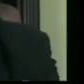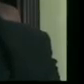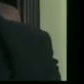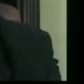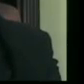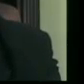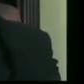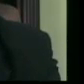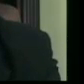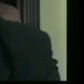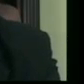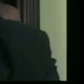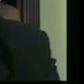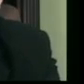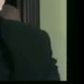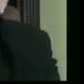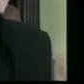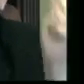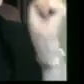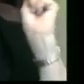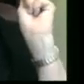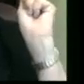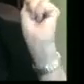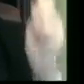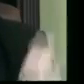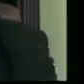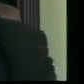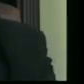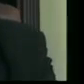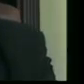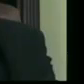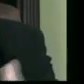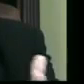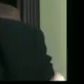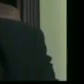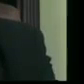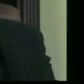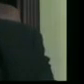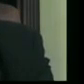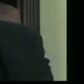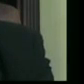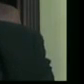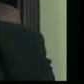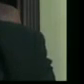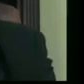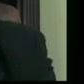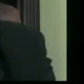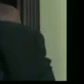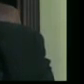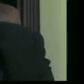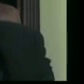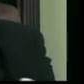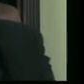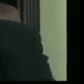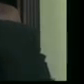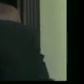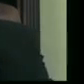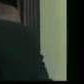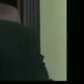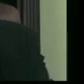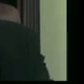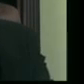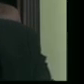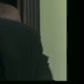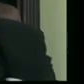FCC, you have to be able to change hats when you are managing a process or leading the